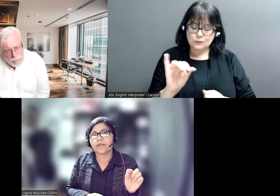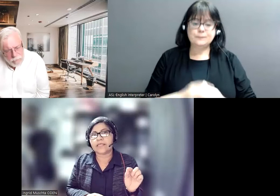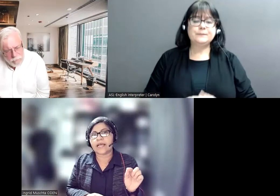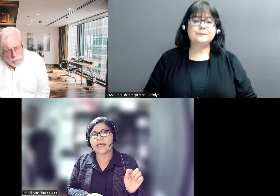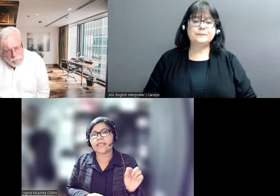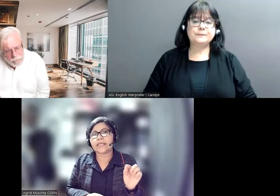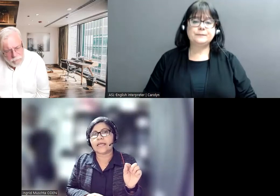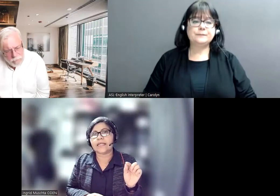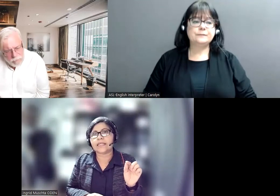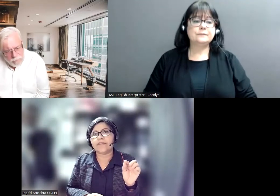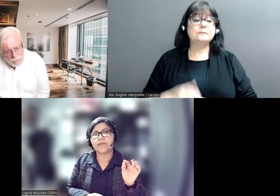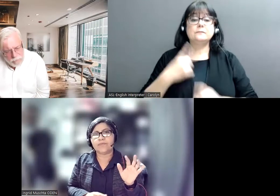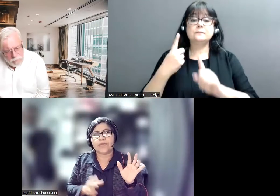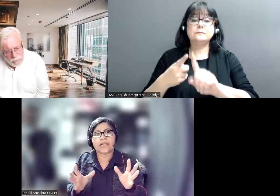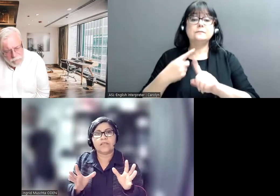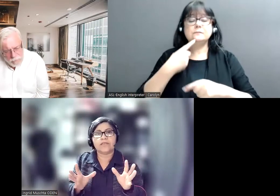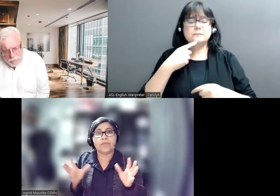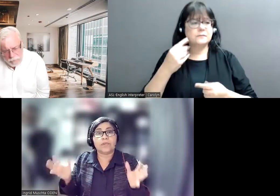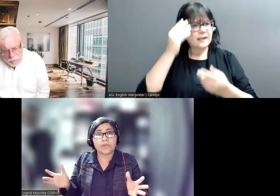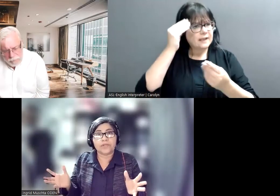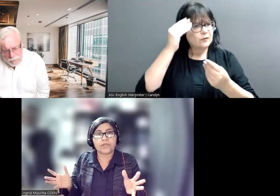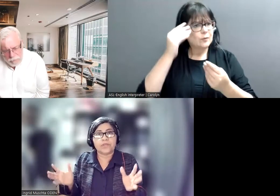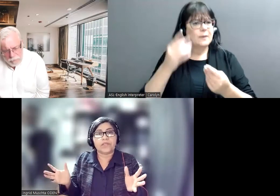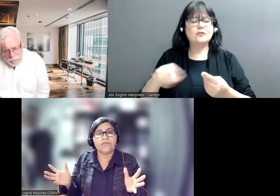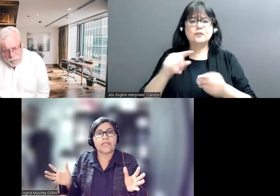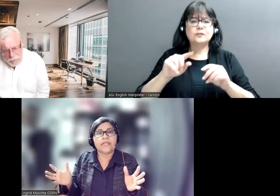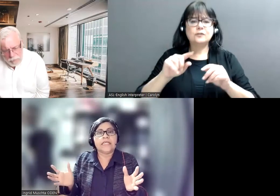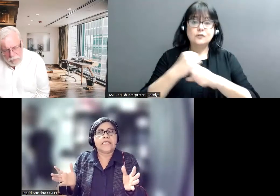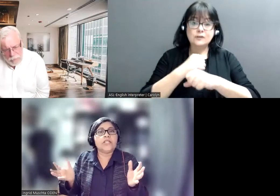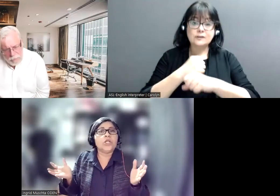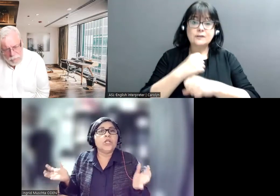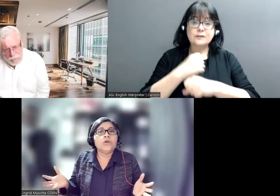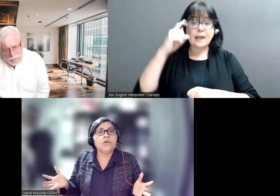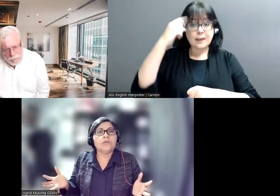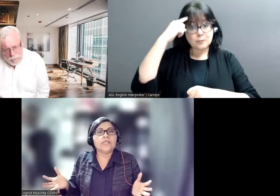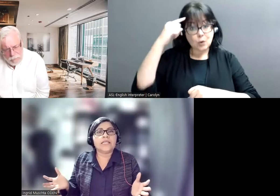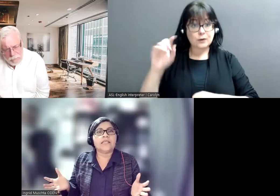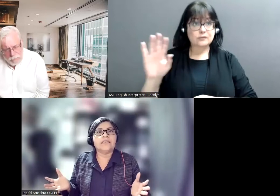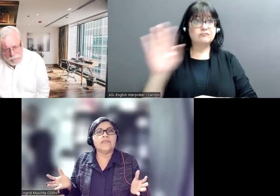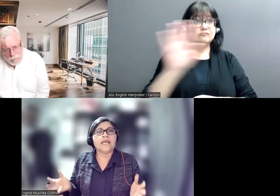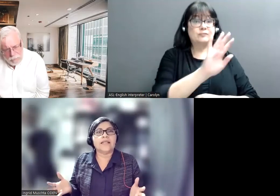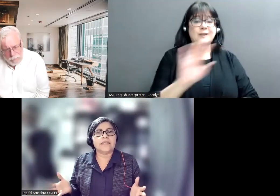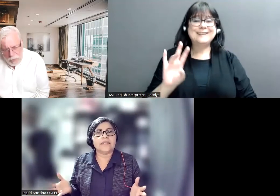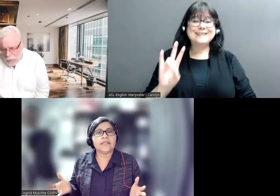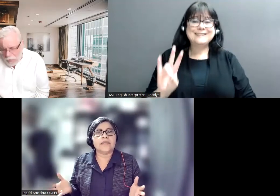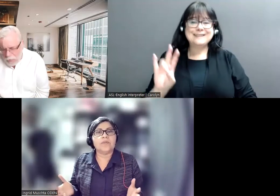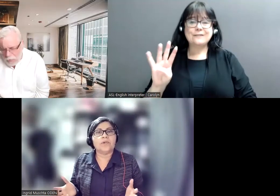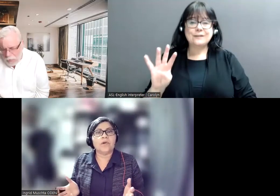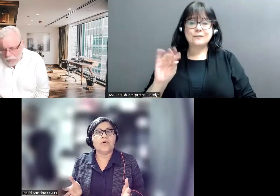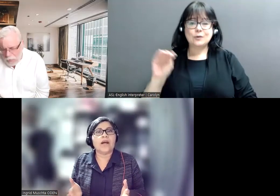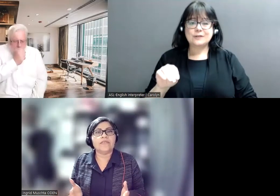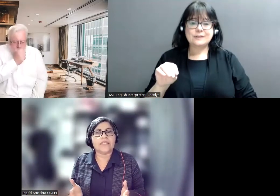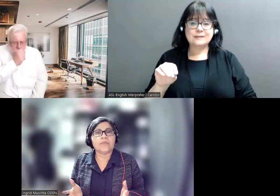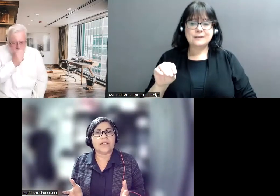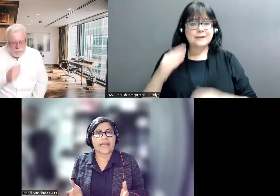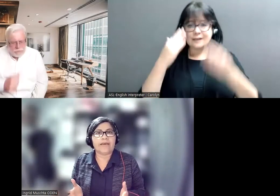there that says that 70% of employers, when surveyed, did not know the extent of talent that people who